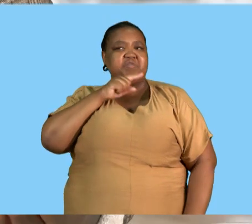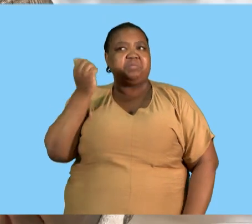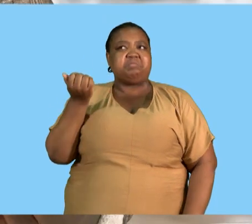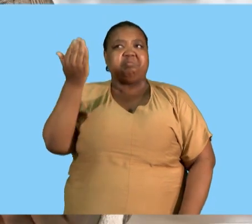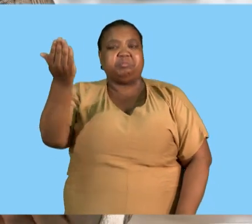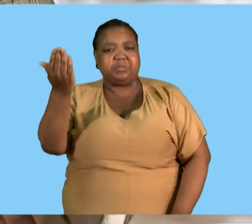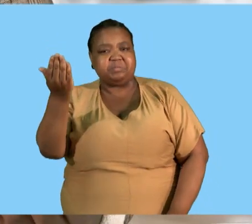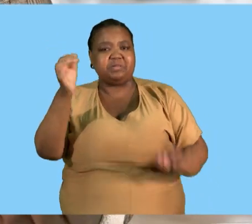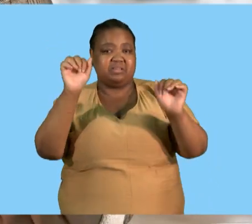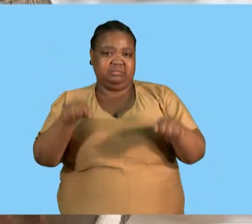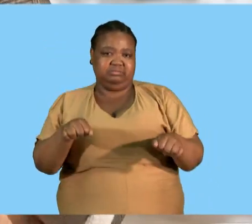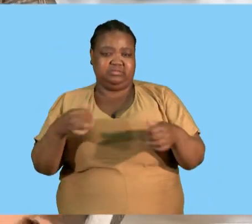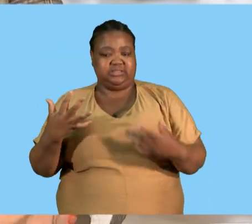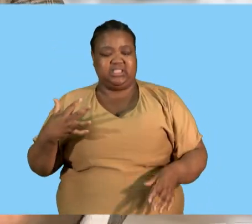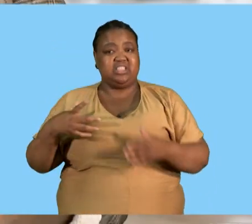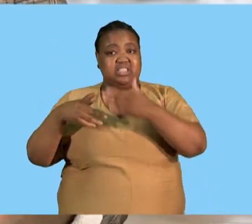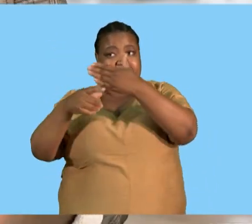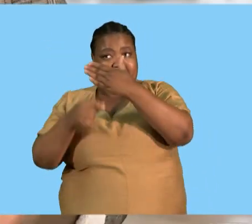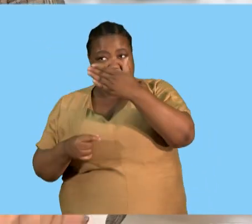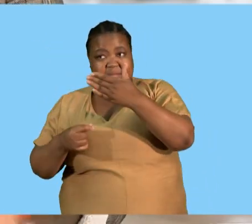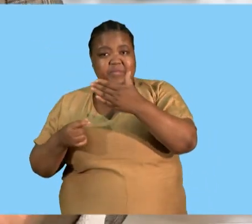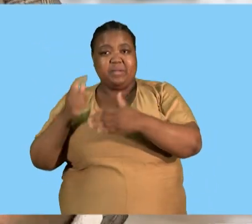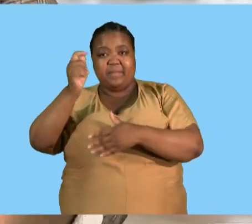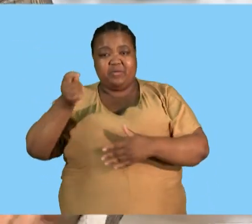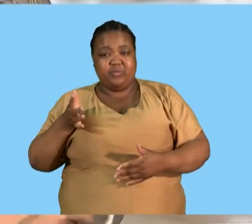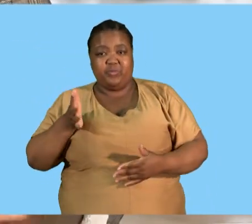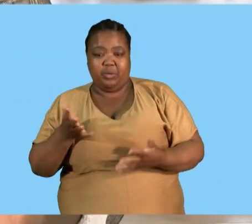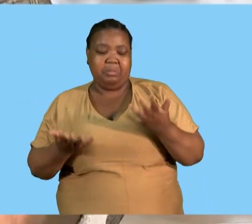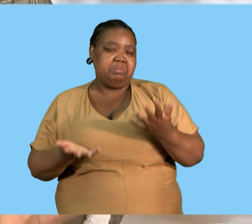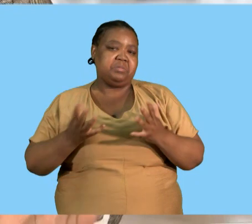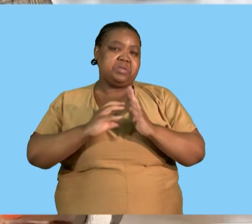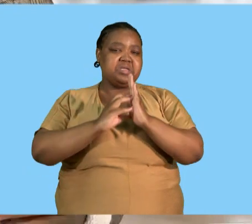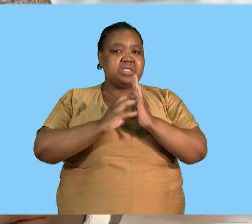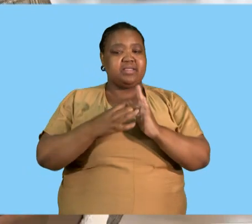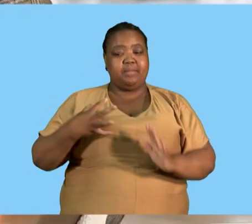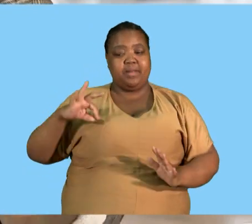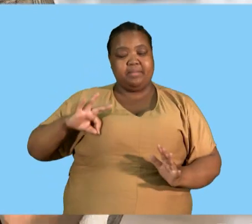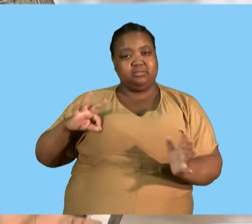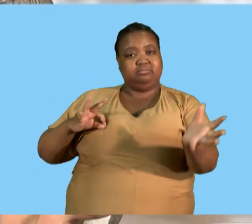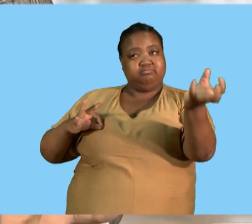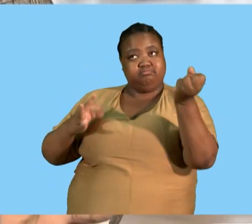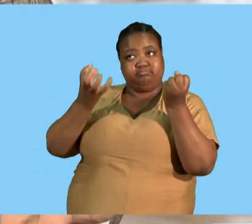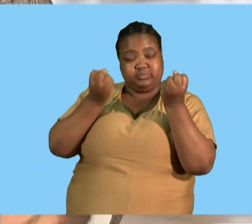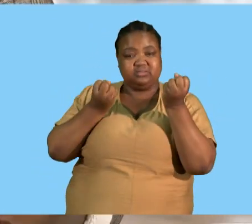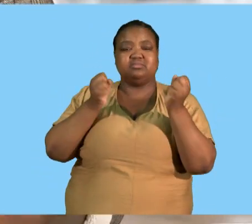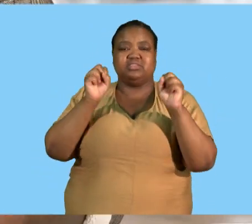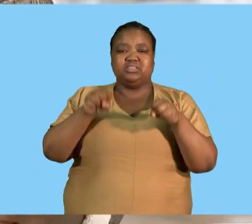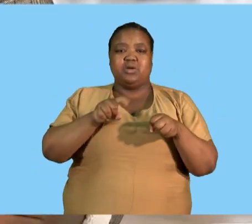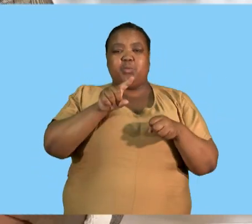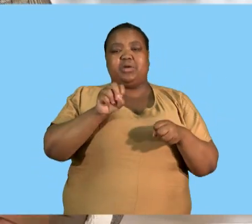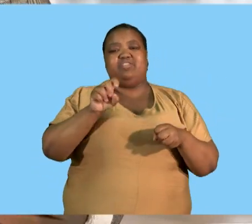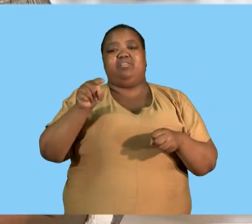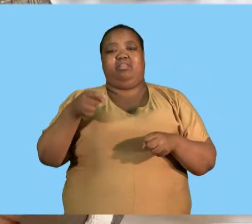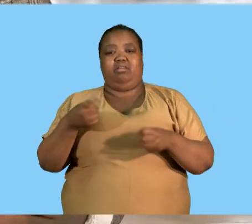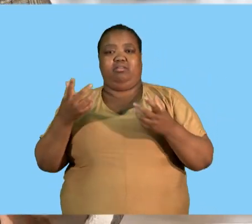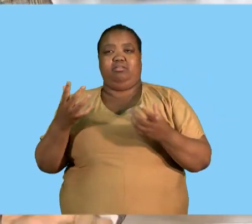order for you to avoid paying tax. Say your financial statement, your income or your profit it's, let's say, 100,000, but you just